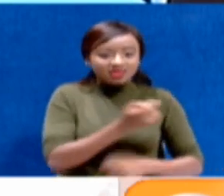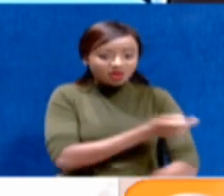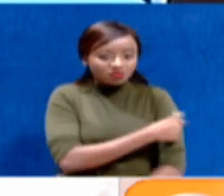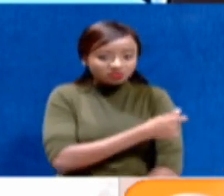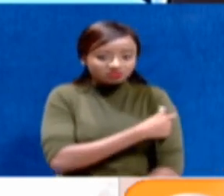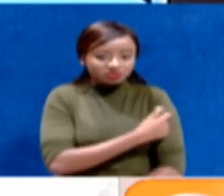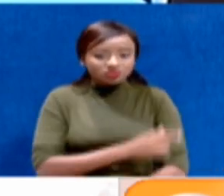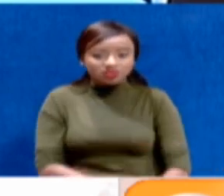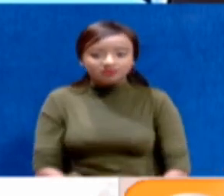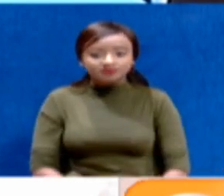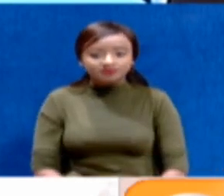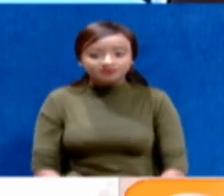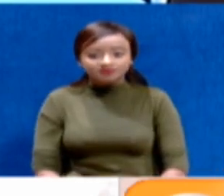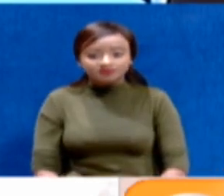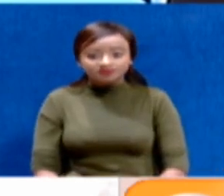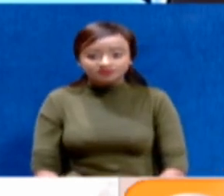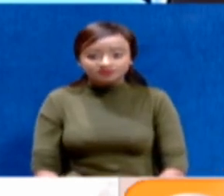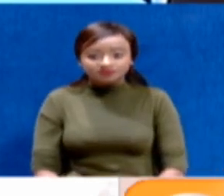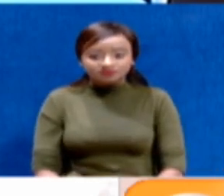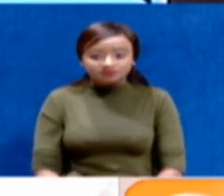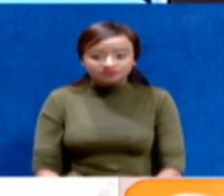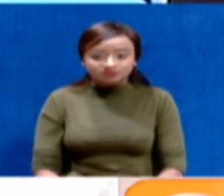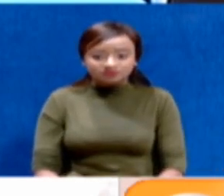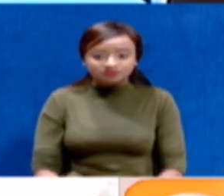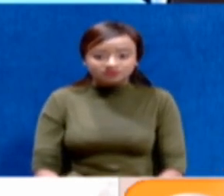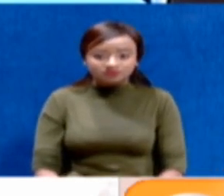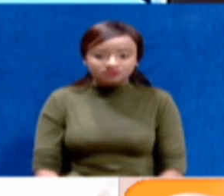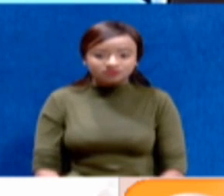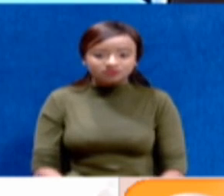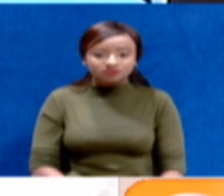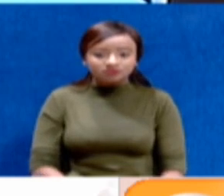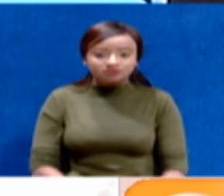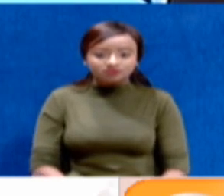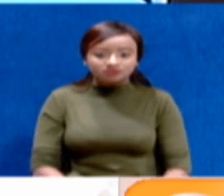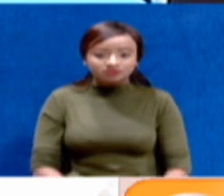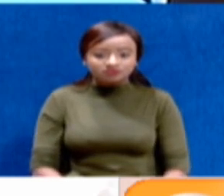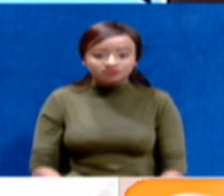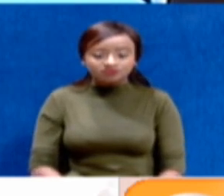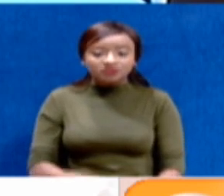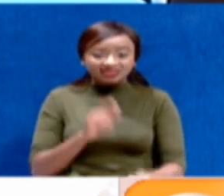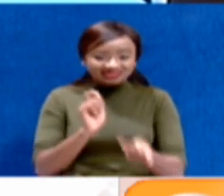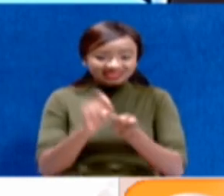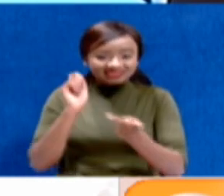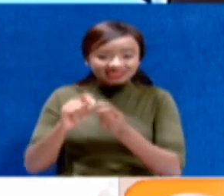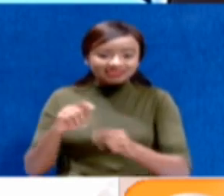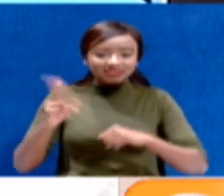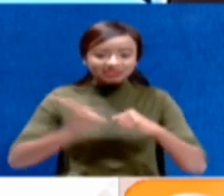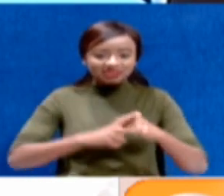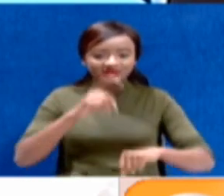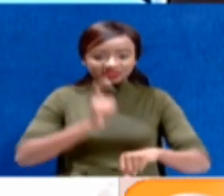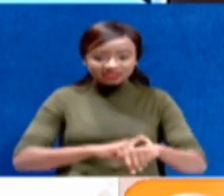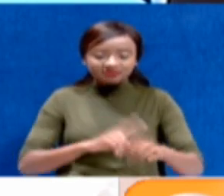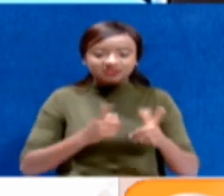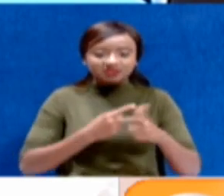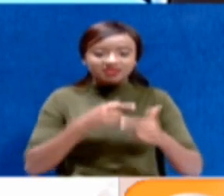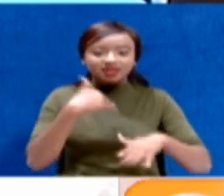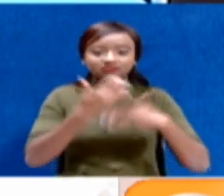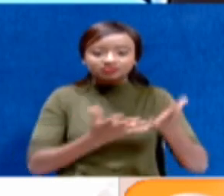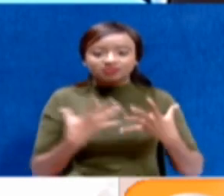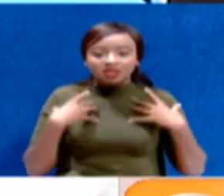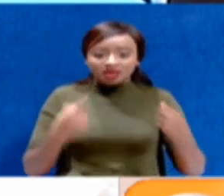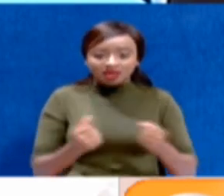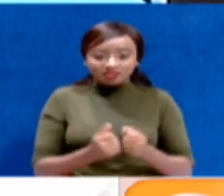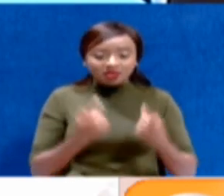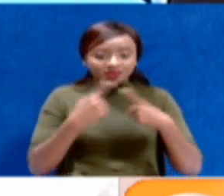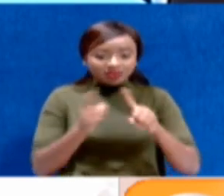dispensary isolation facility in Ndhiwa and was tested 7 times before he was discharged. All this